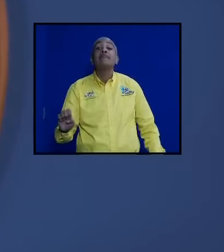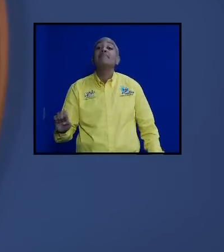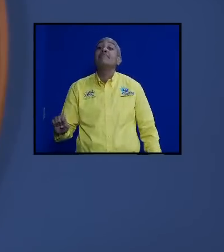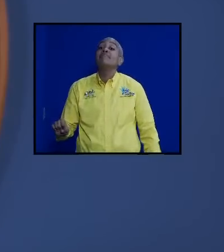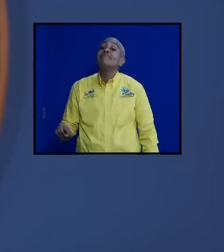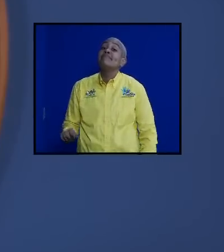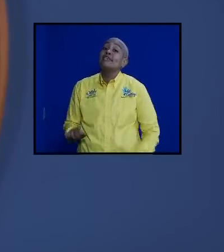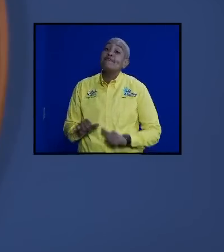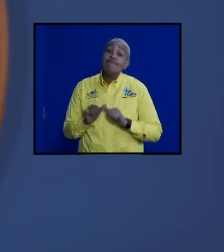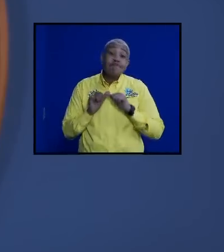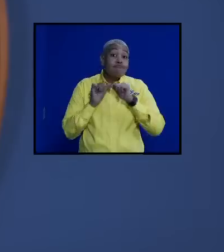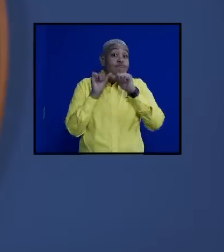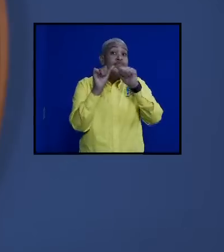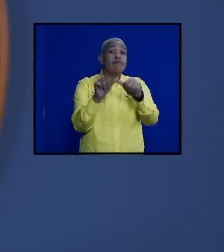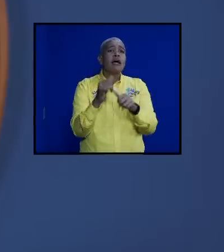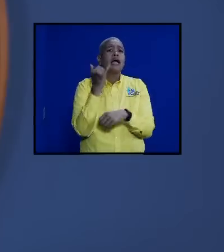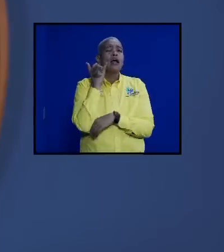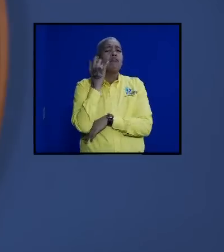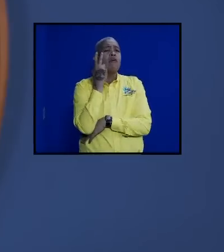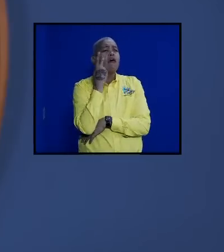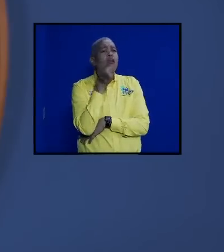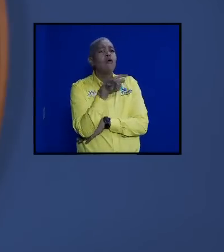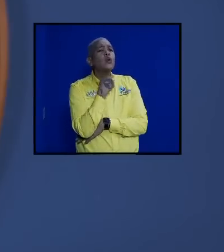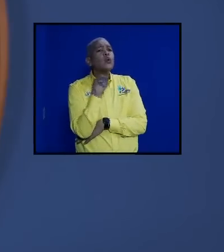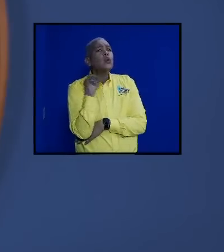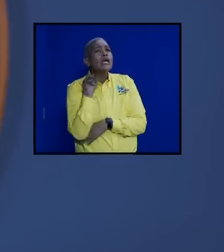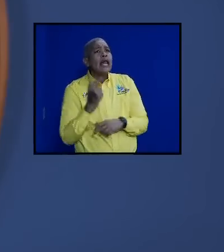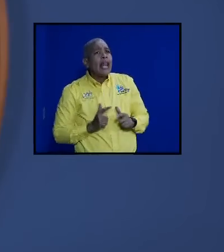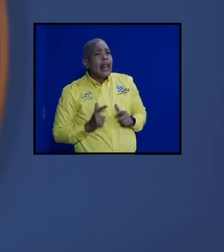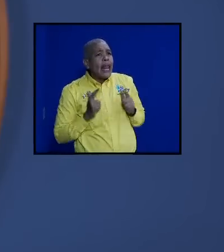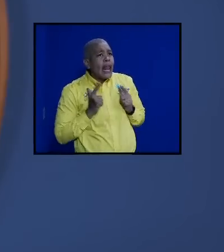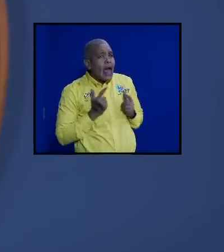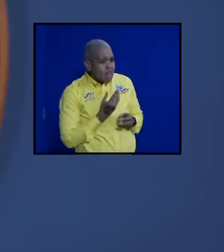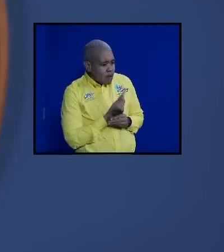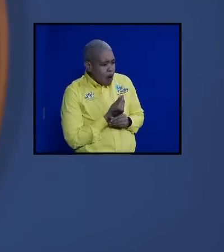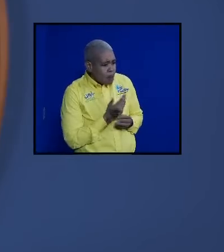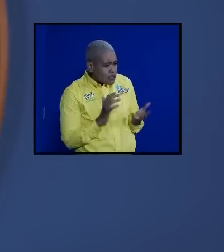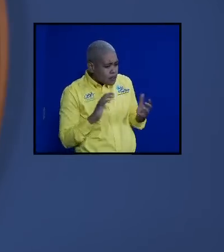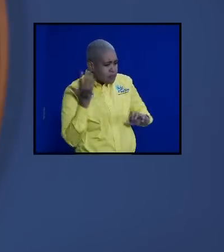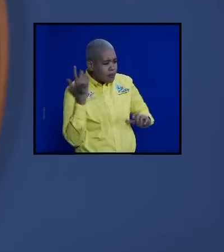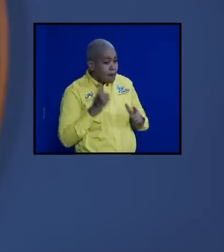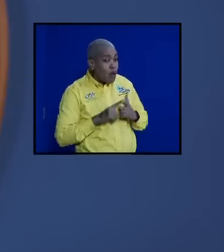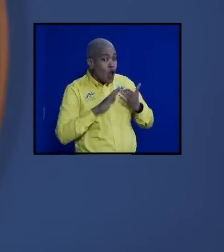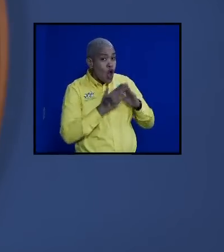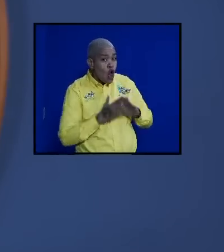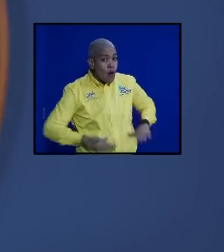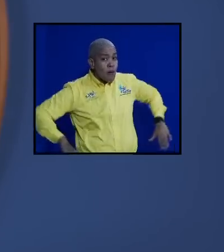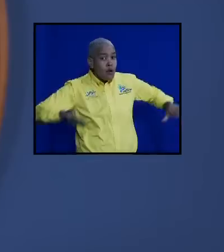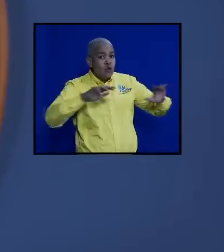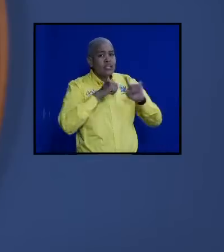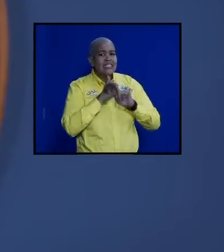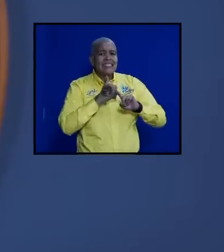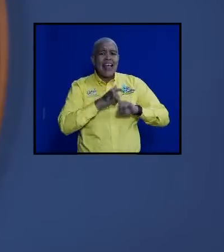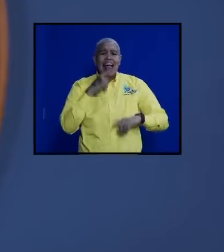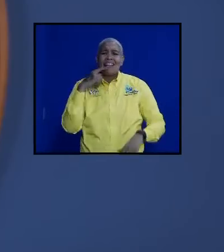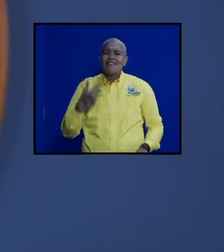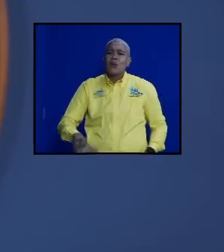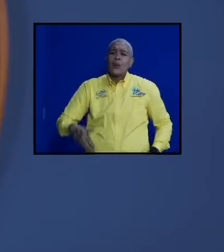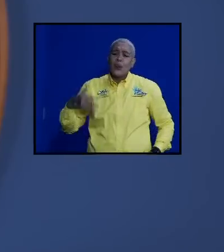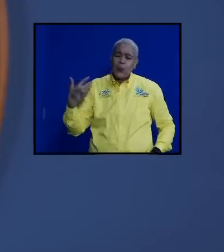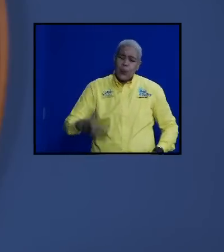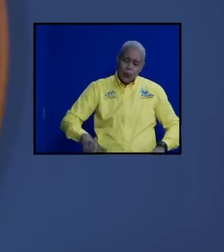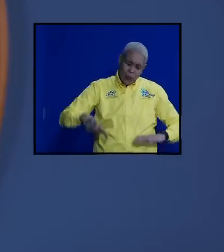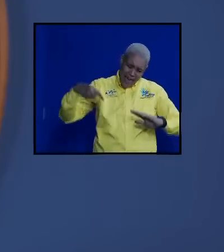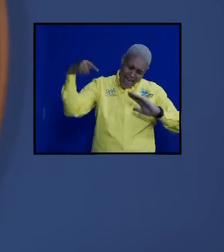there is a threat to life and property and communities that are on so extensive